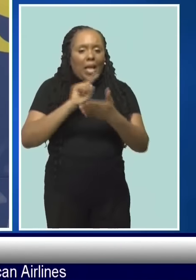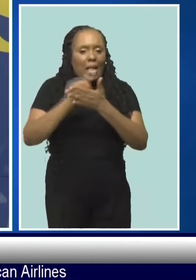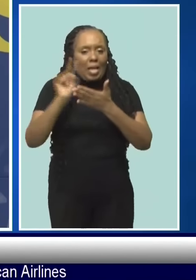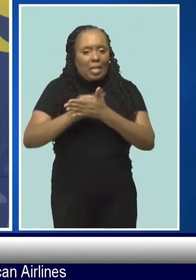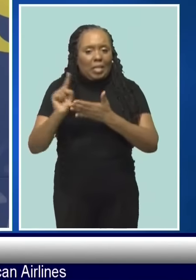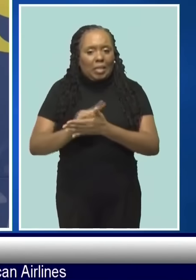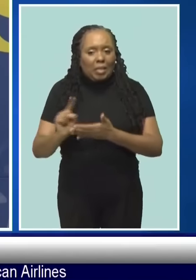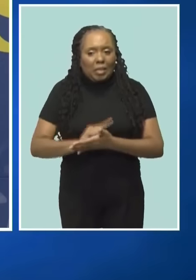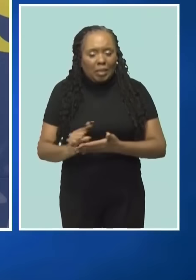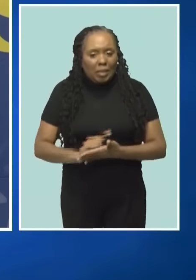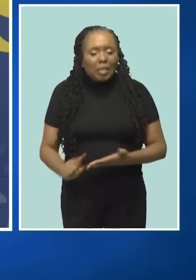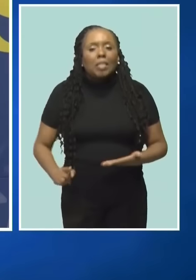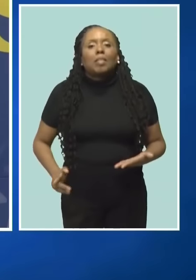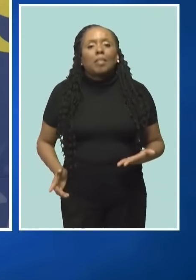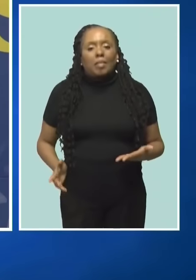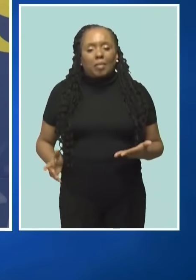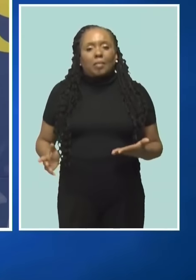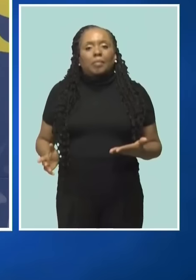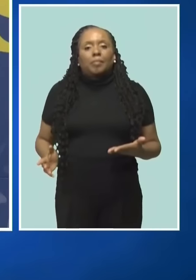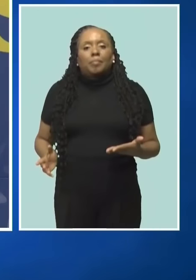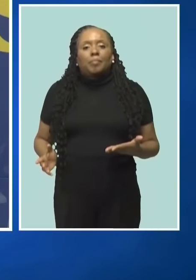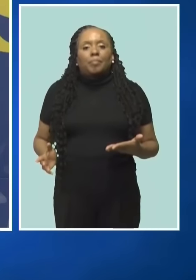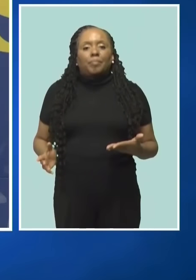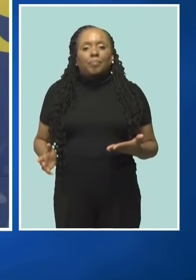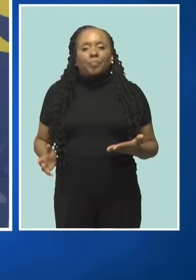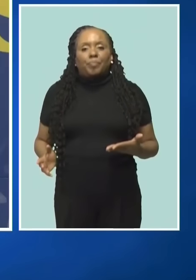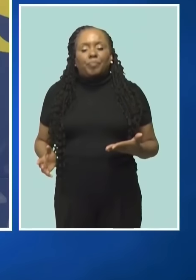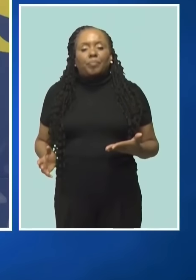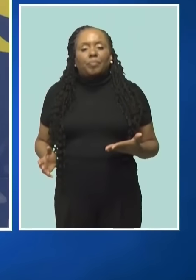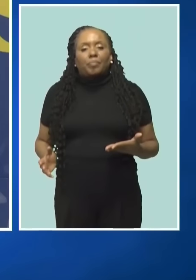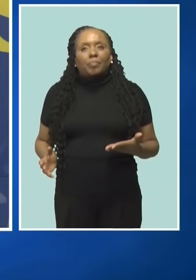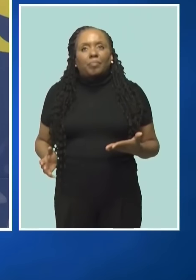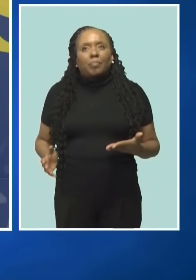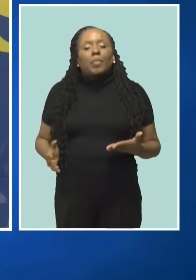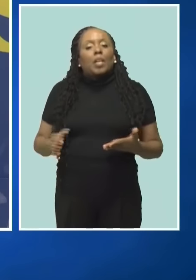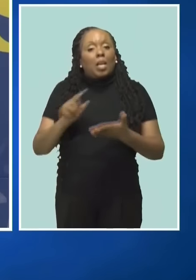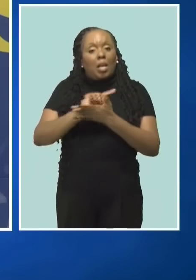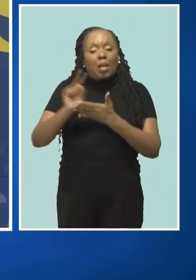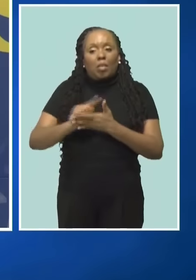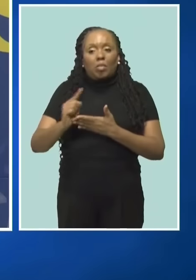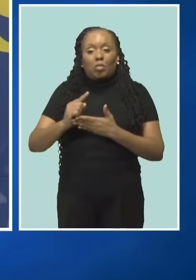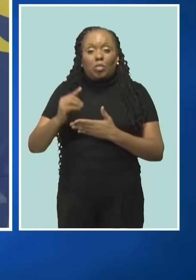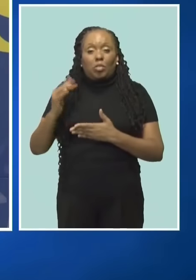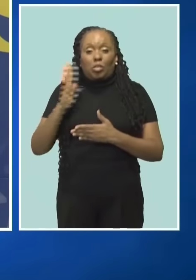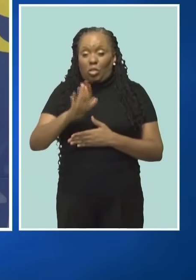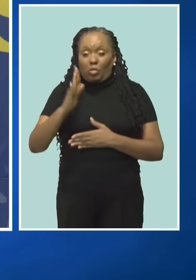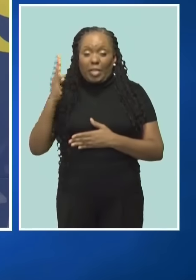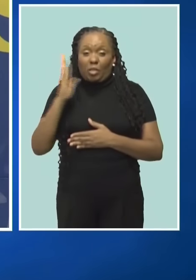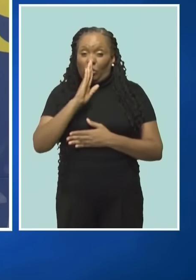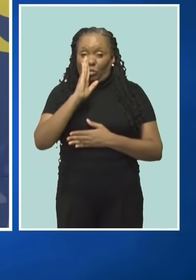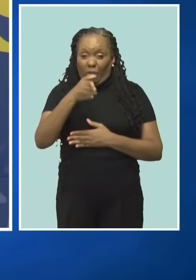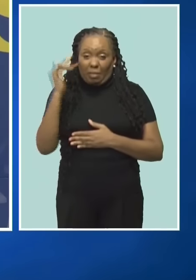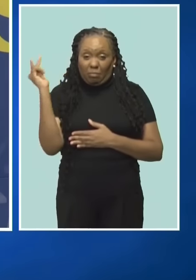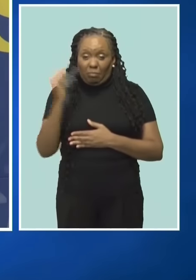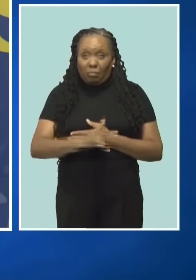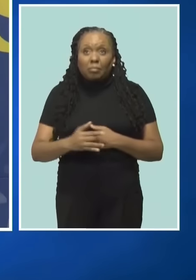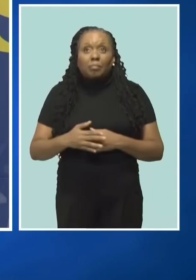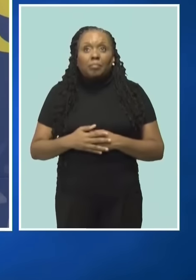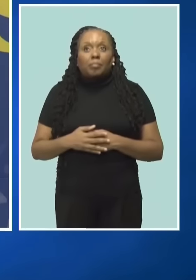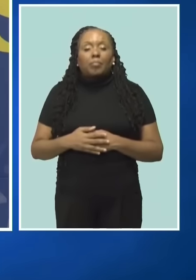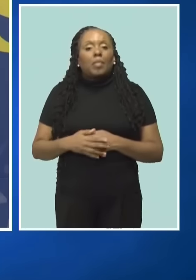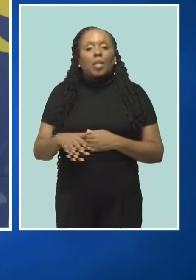our 737 fleet as well, further strengthening the connectivity to Barbados. Philadelphia is American's transatlantic